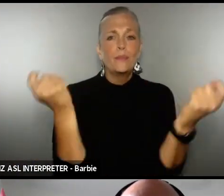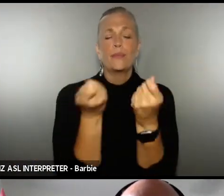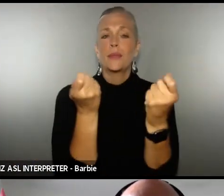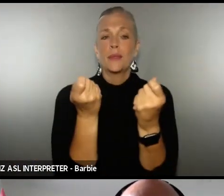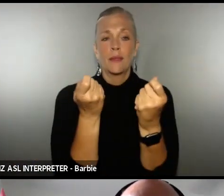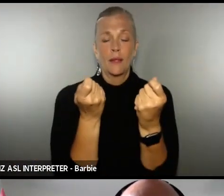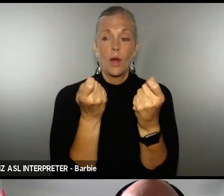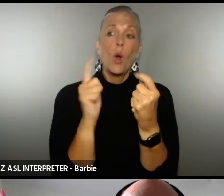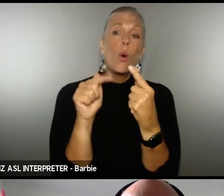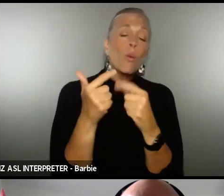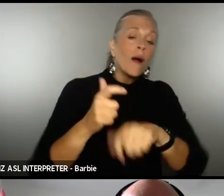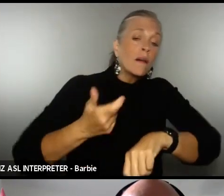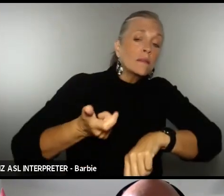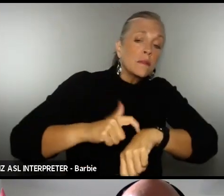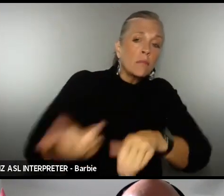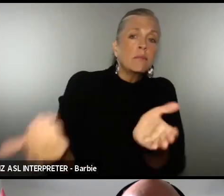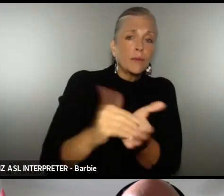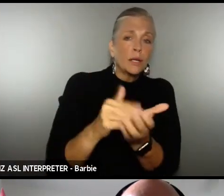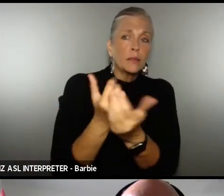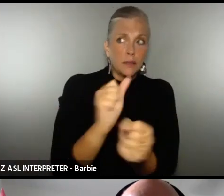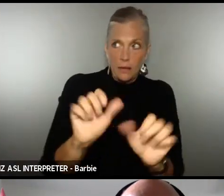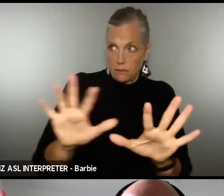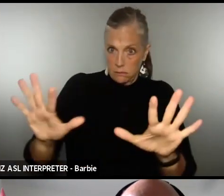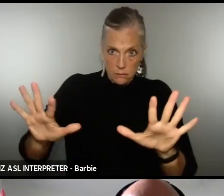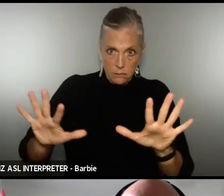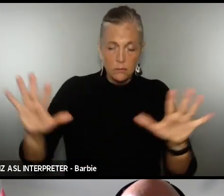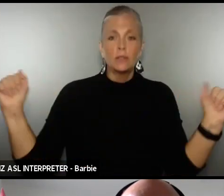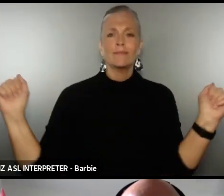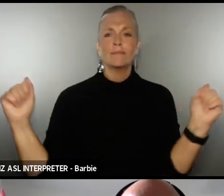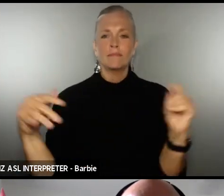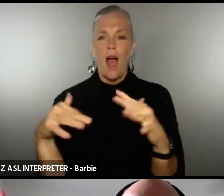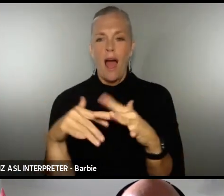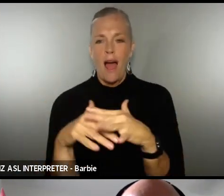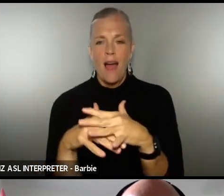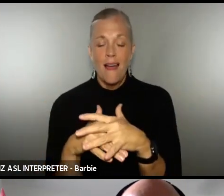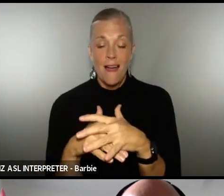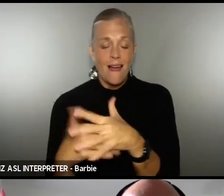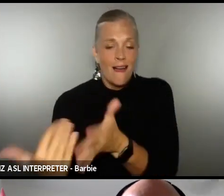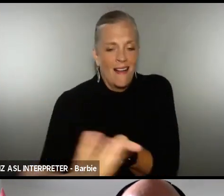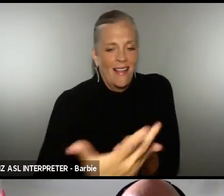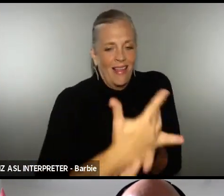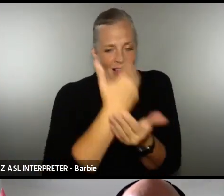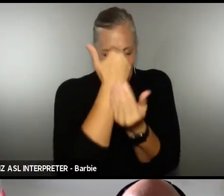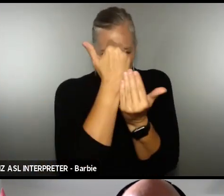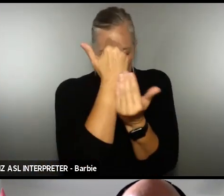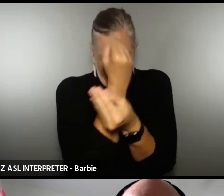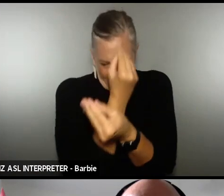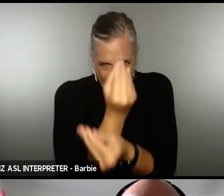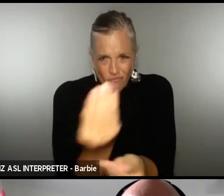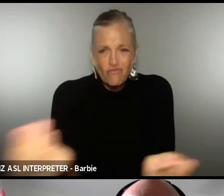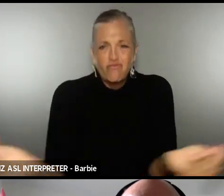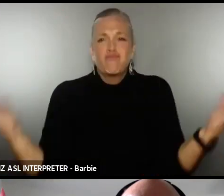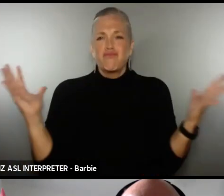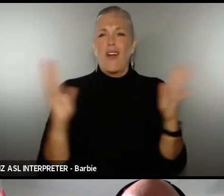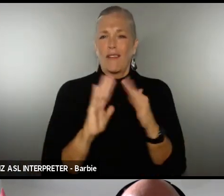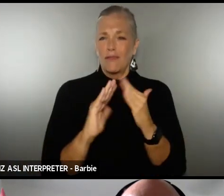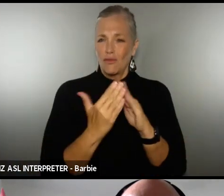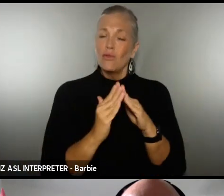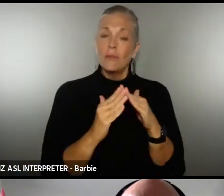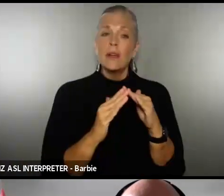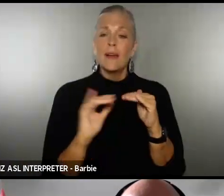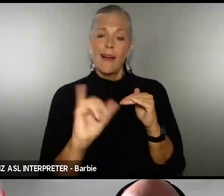it's safe, with everyone together, spreading awareness in the community. And most importantly, and Jeremy, perhaps you